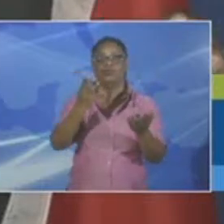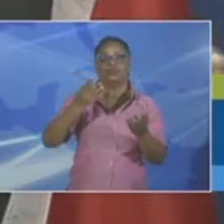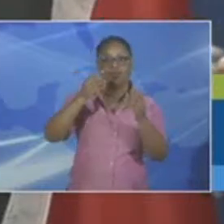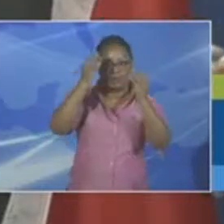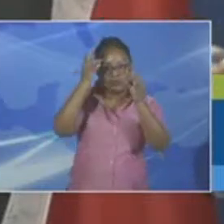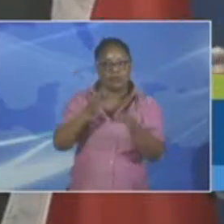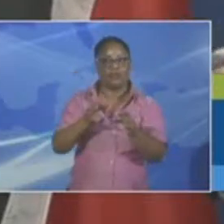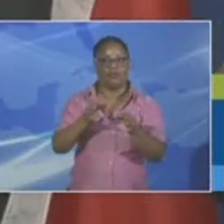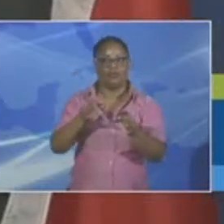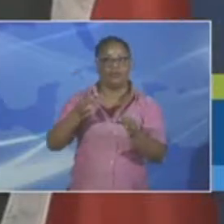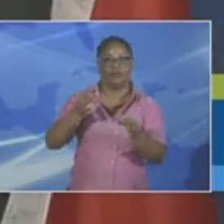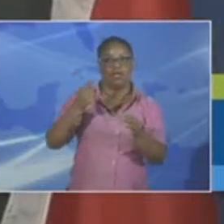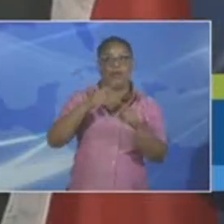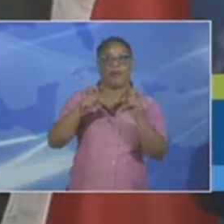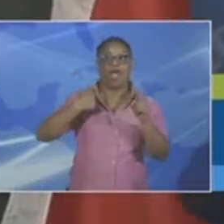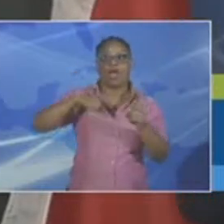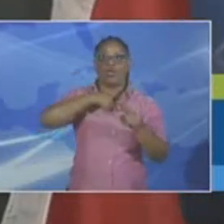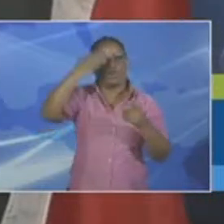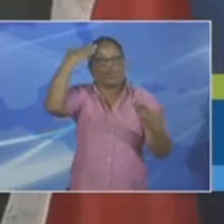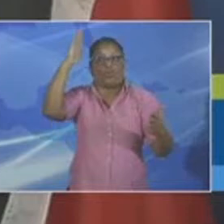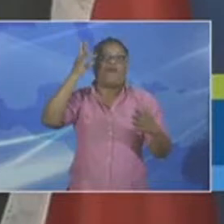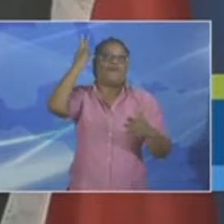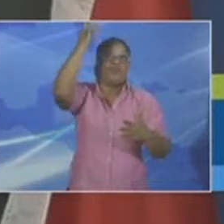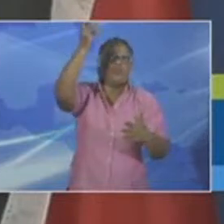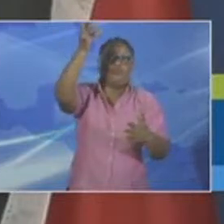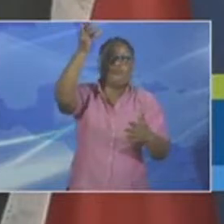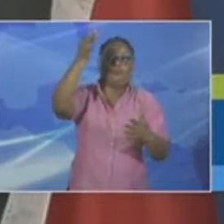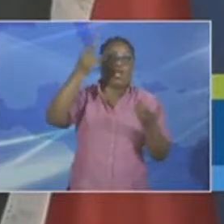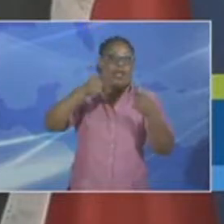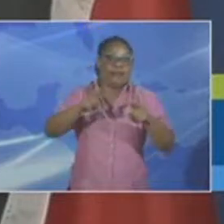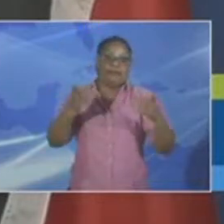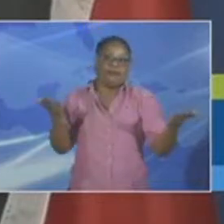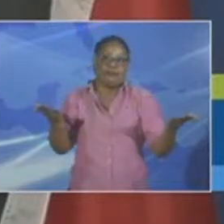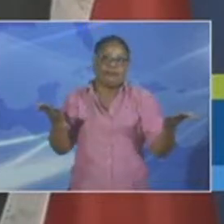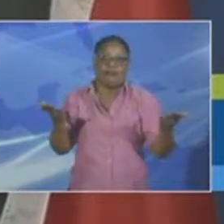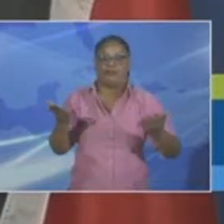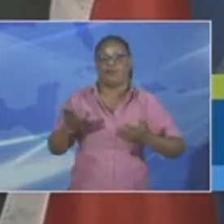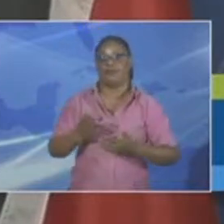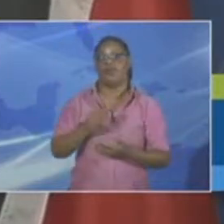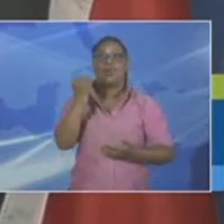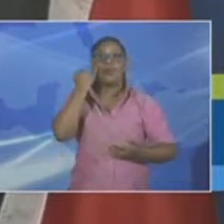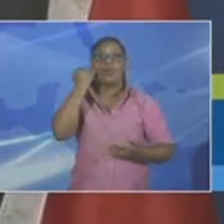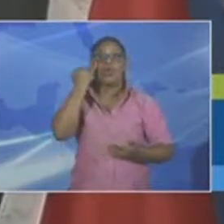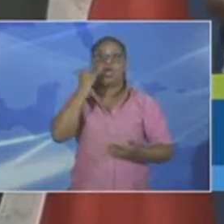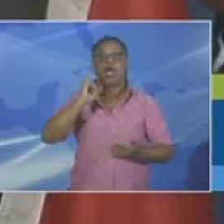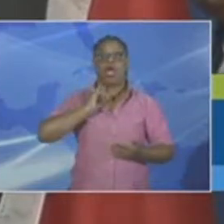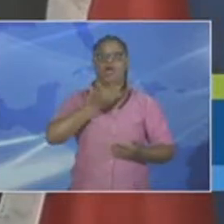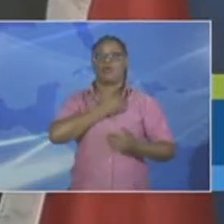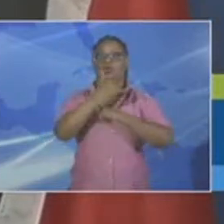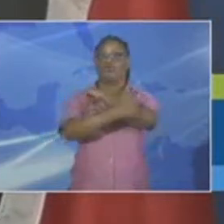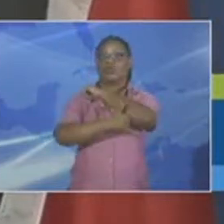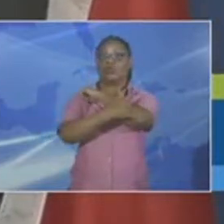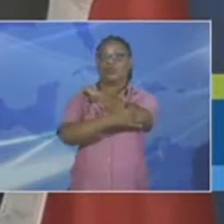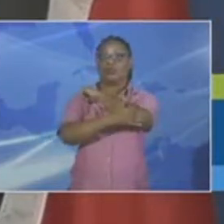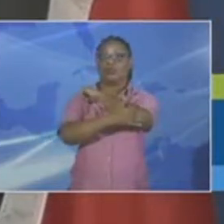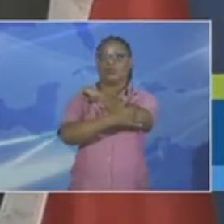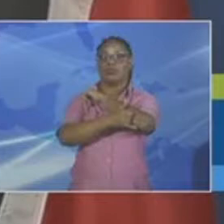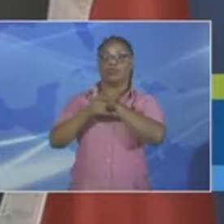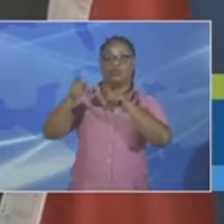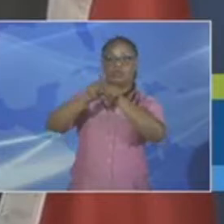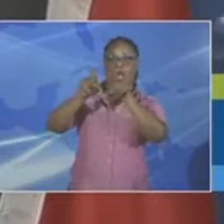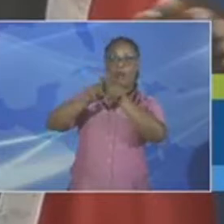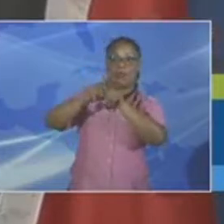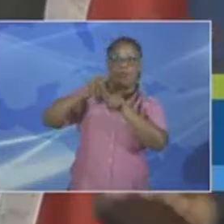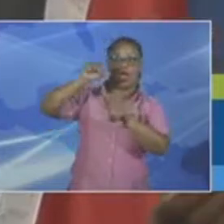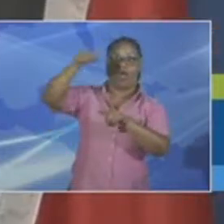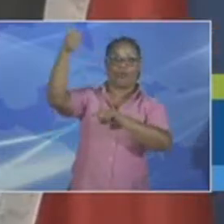not too distant future. If for any reason our country ends up like the country you might have mentioned, which have